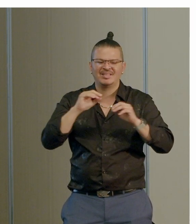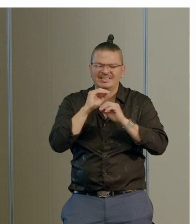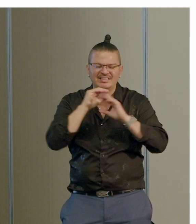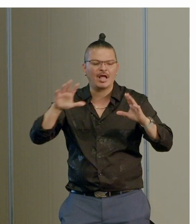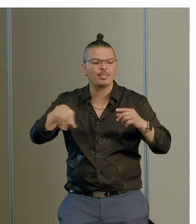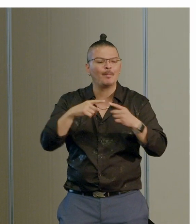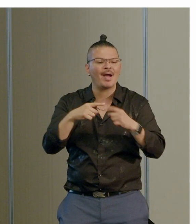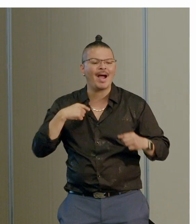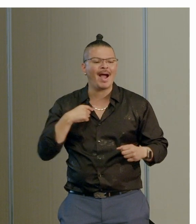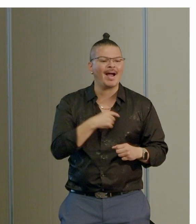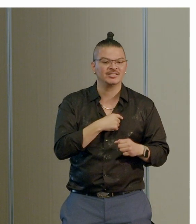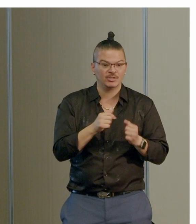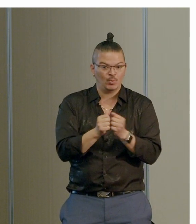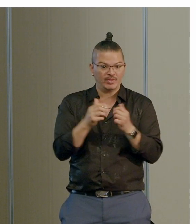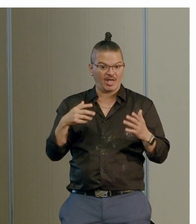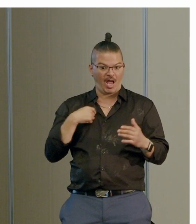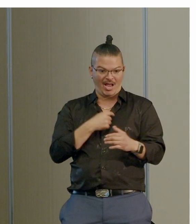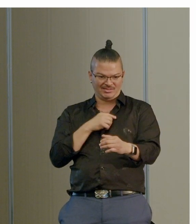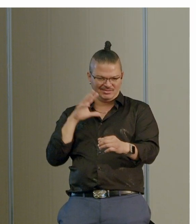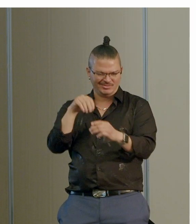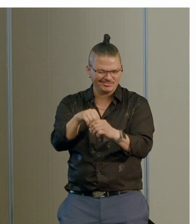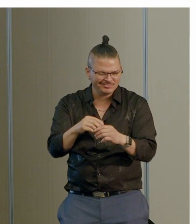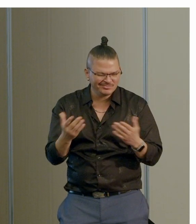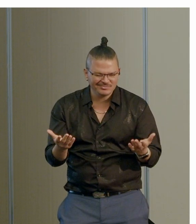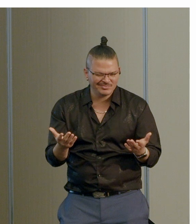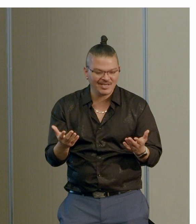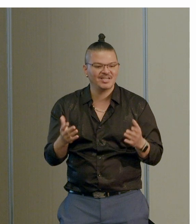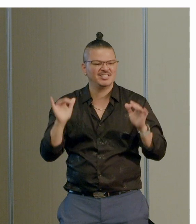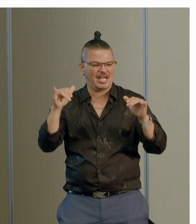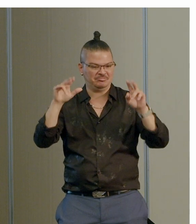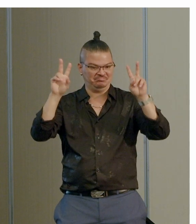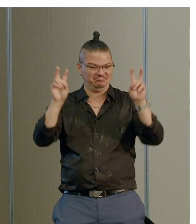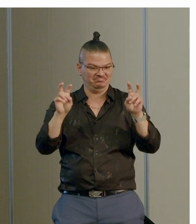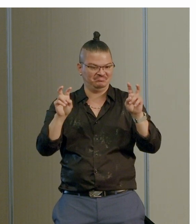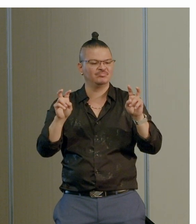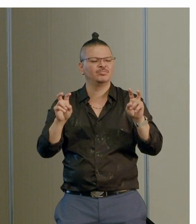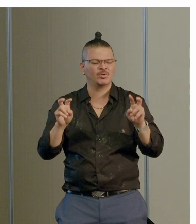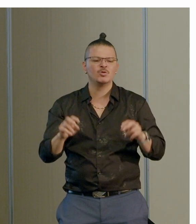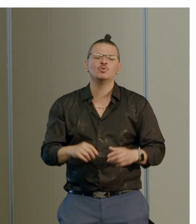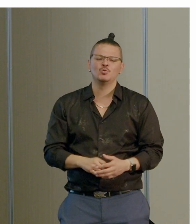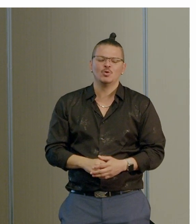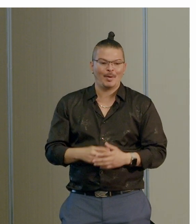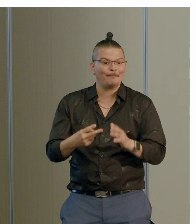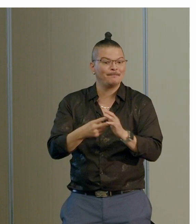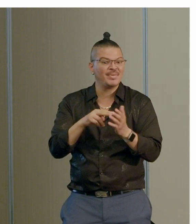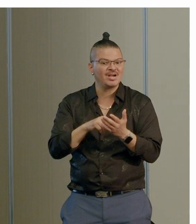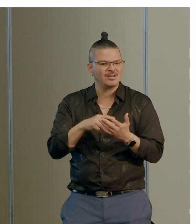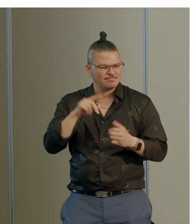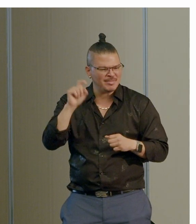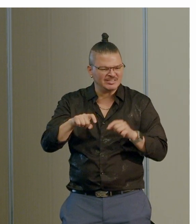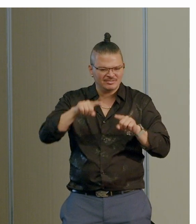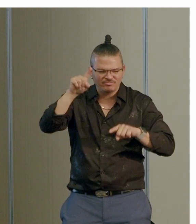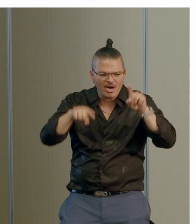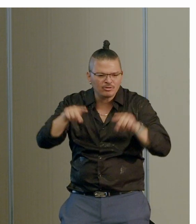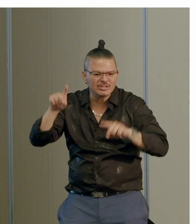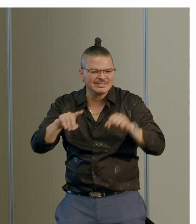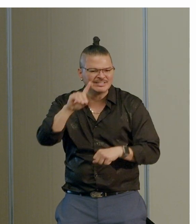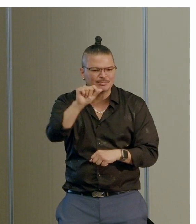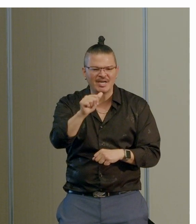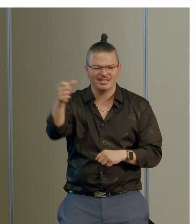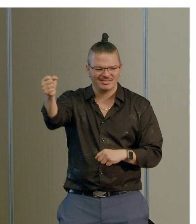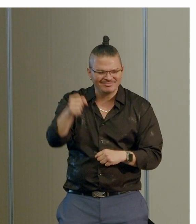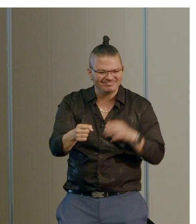had a variety of people in that group representing people with disabilities. And that team has